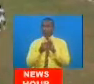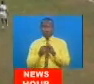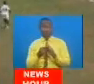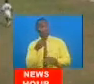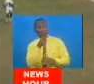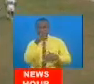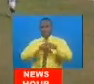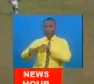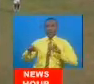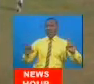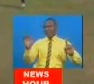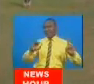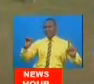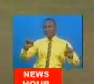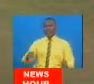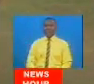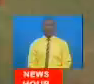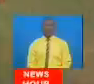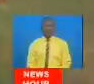the Princesses were up by one.